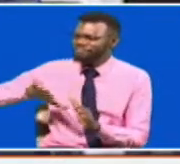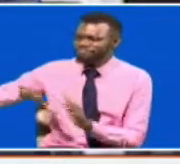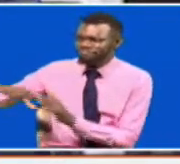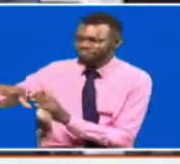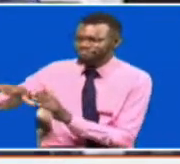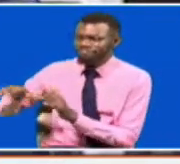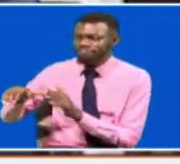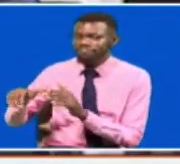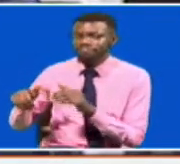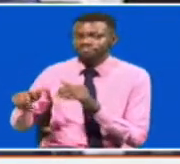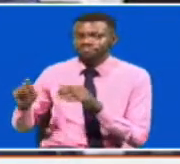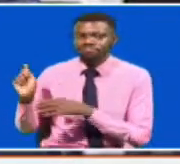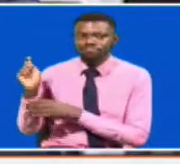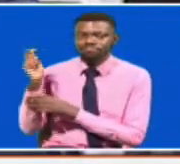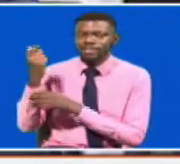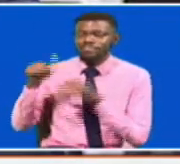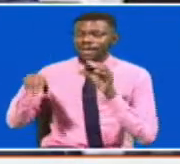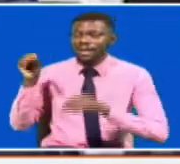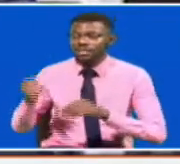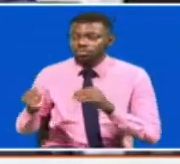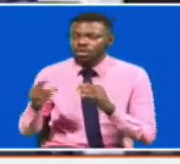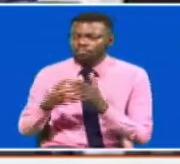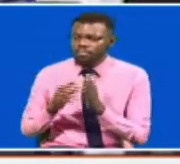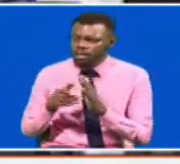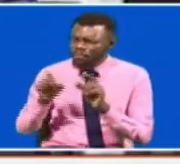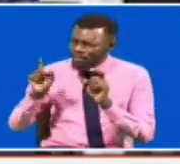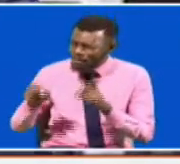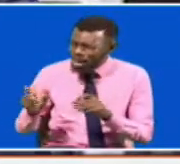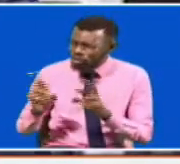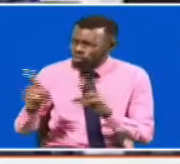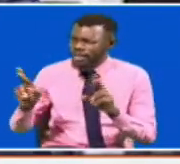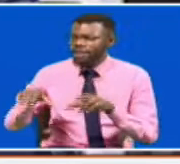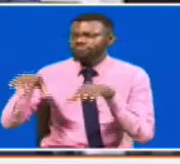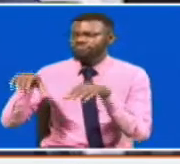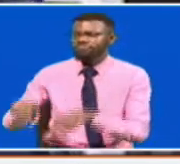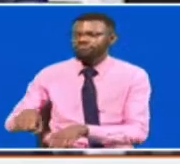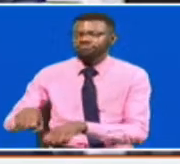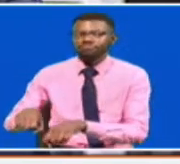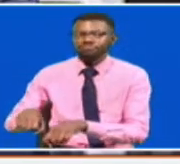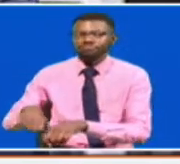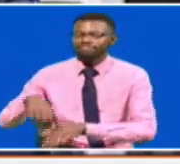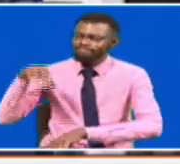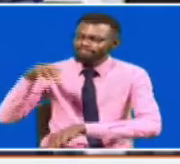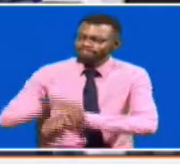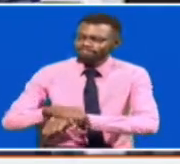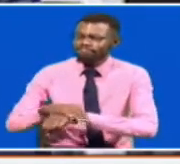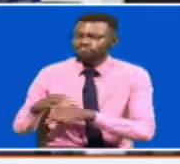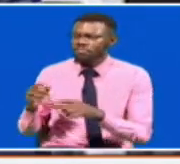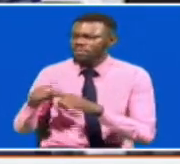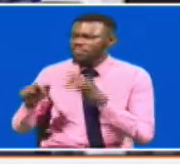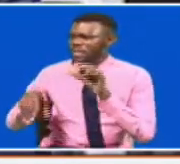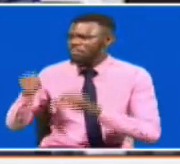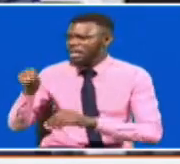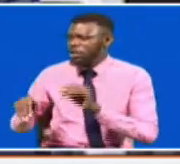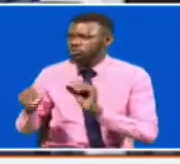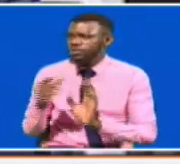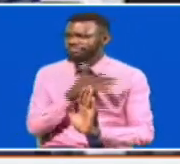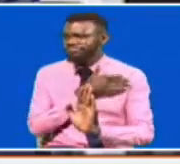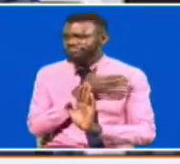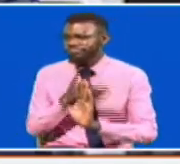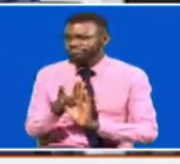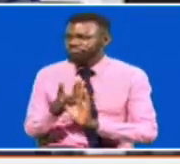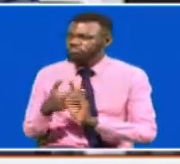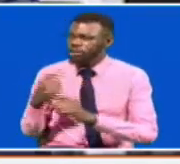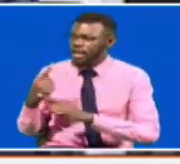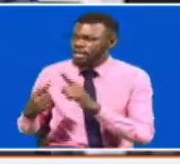presidential elections are therefore the ones who are prepared to take it. Okay. There has not been an election in this country, I think, for nearly